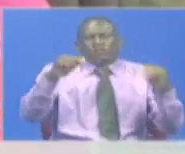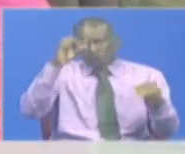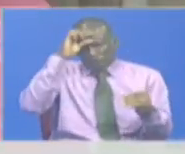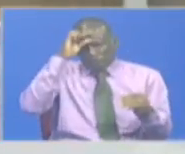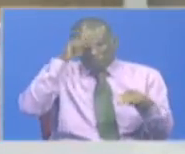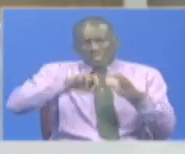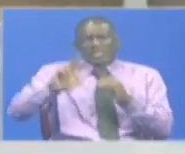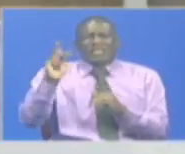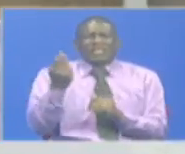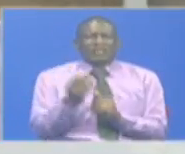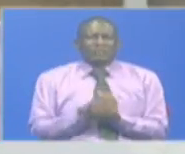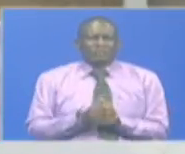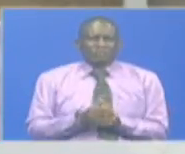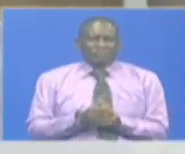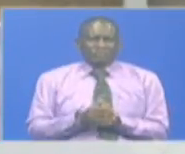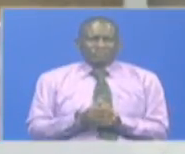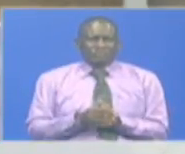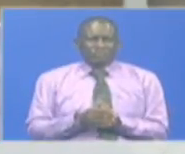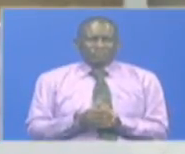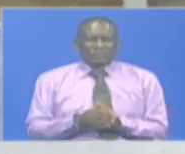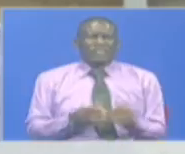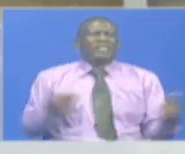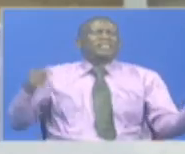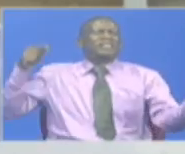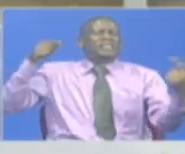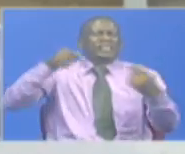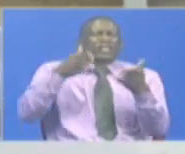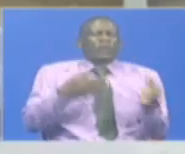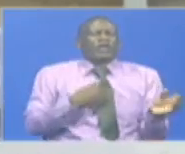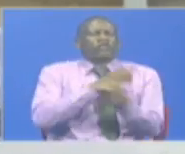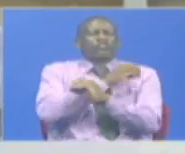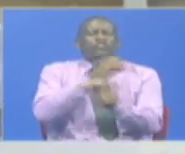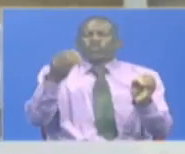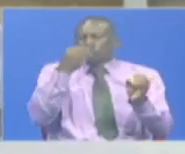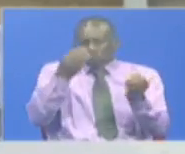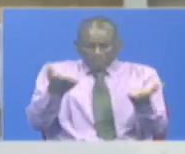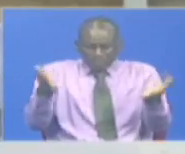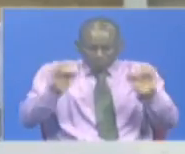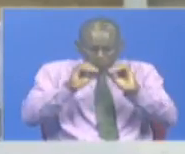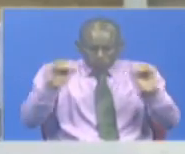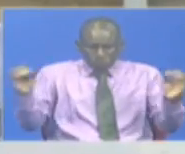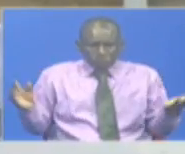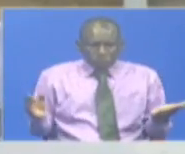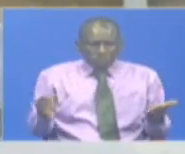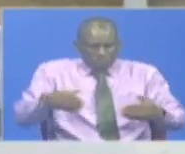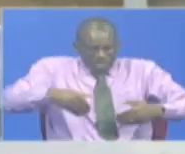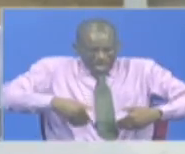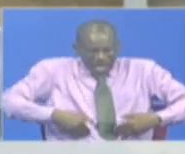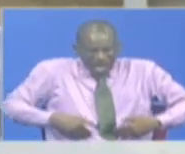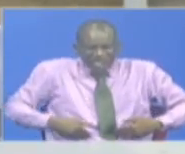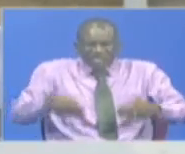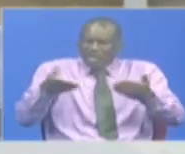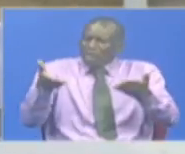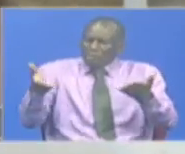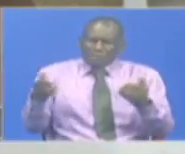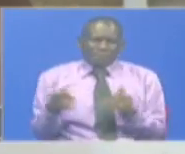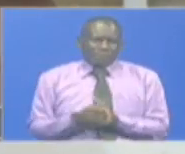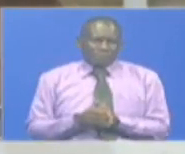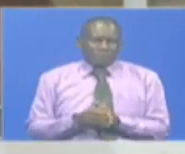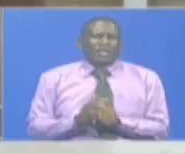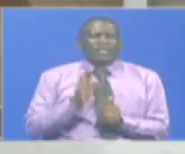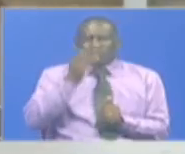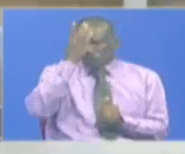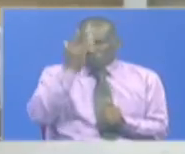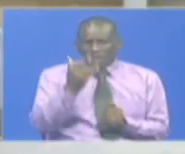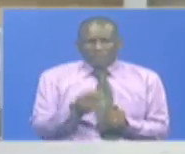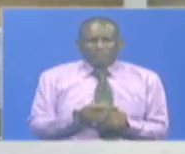Kenya. Baka sahihi hakuna chakula imeshafika hapa na njaa iko kwa hali ya juu sana kwa sababu